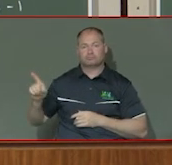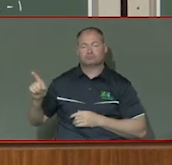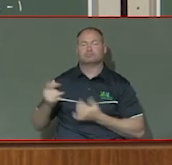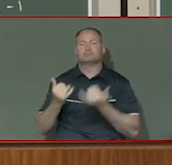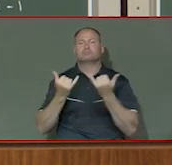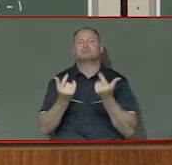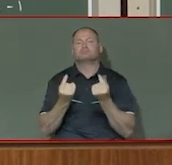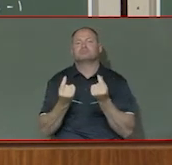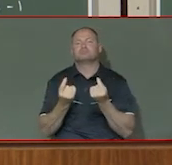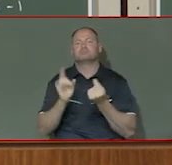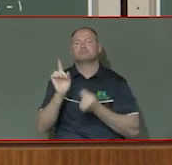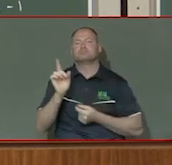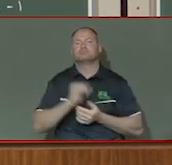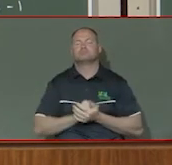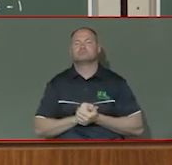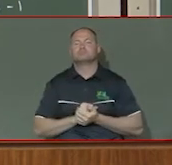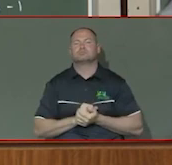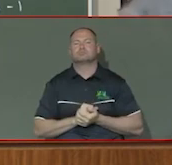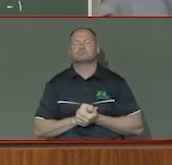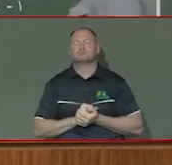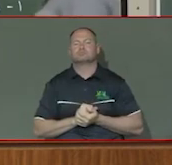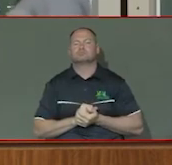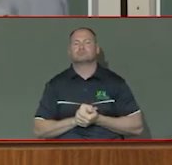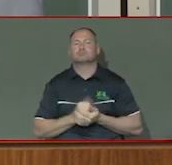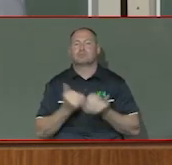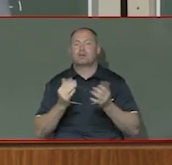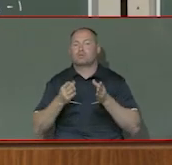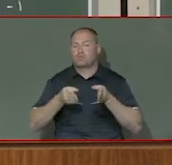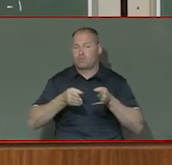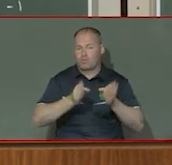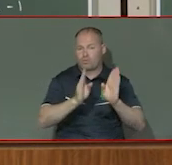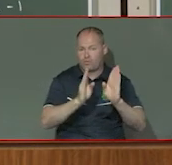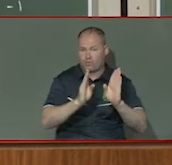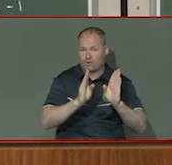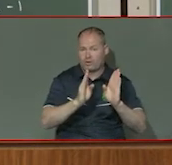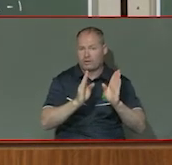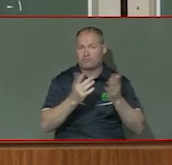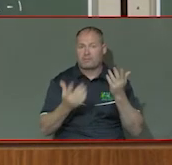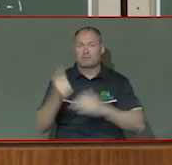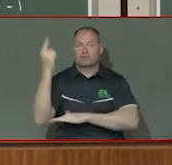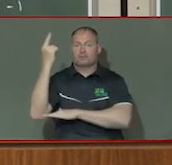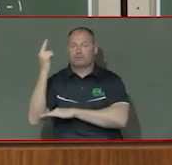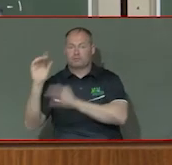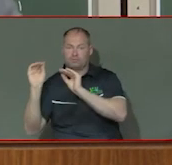to do the following. I'm going to do the method that your teacher might have taught you.